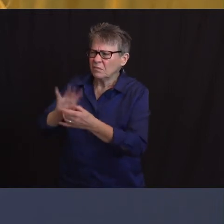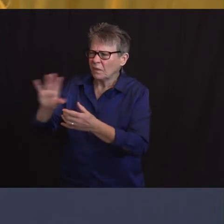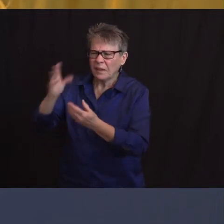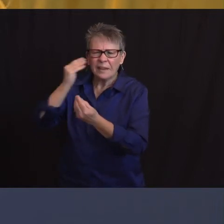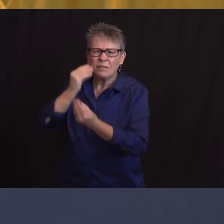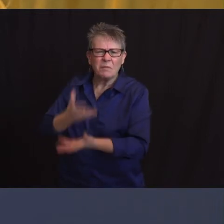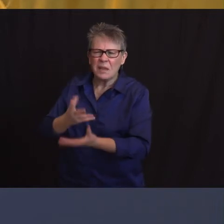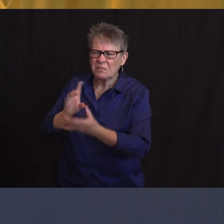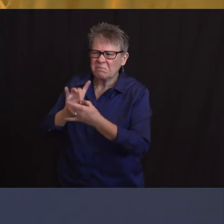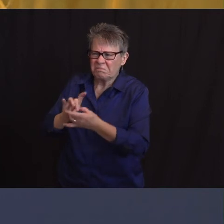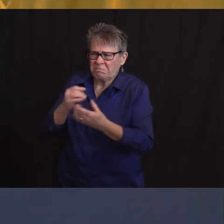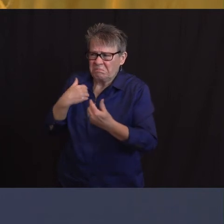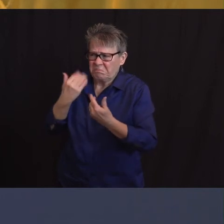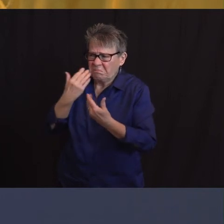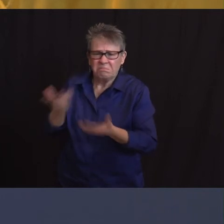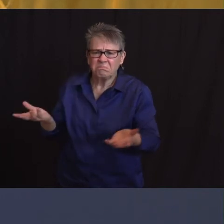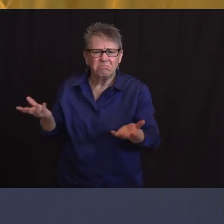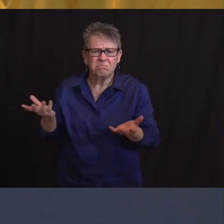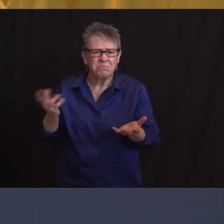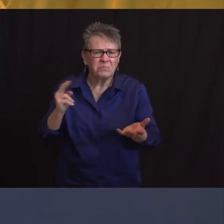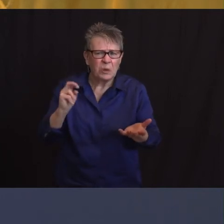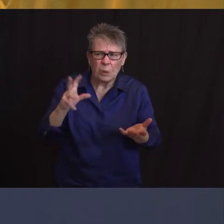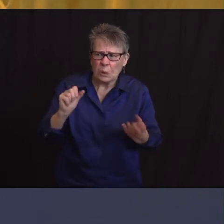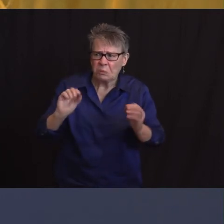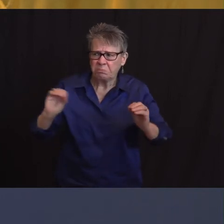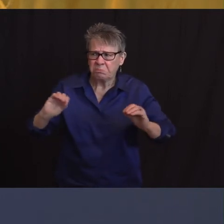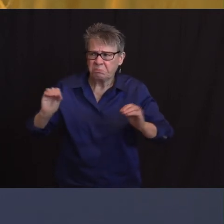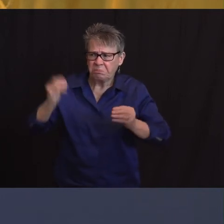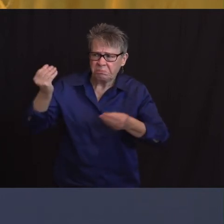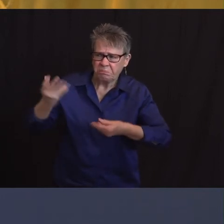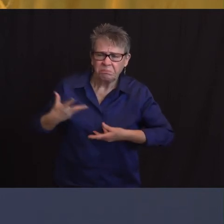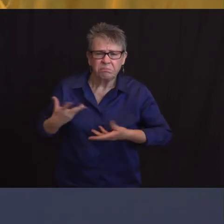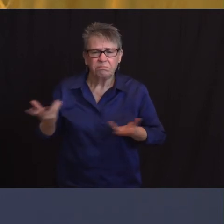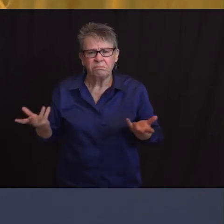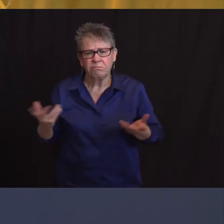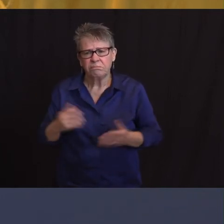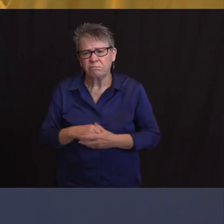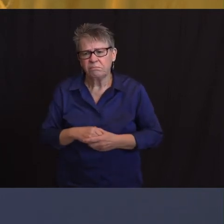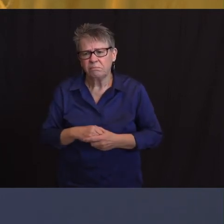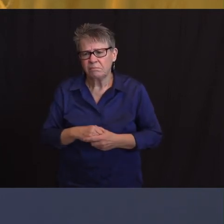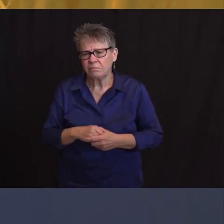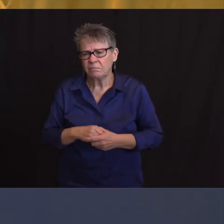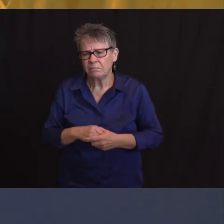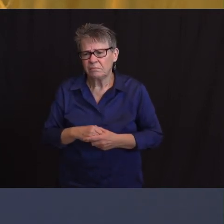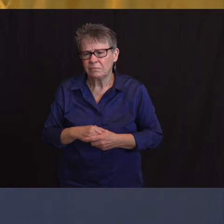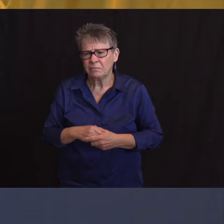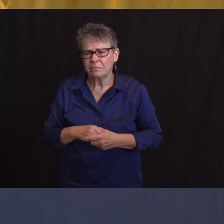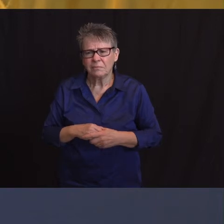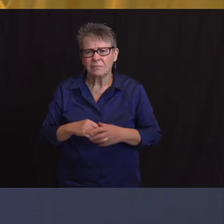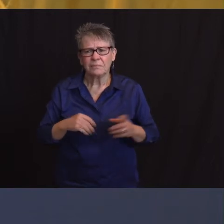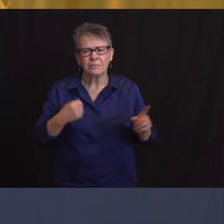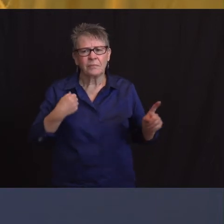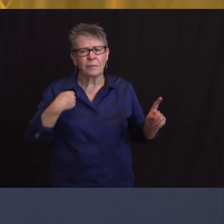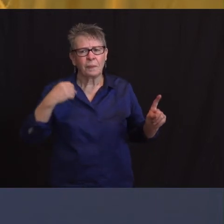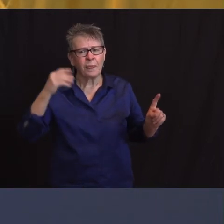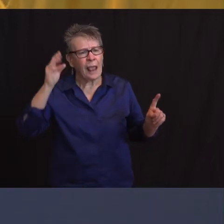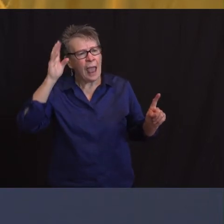don't need. No. I know that's the only thing you've been thinking about the past couple of weeks.